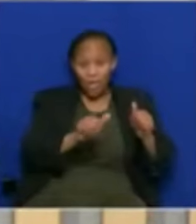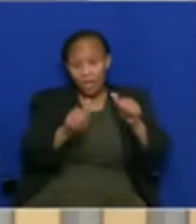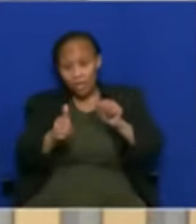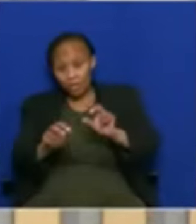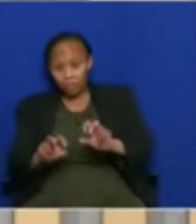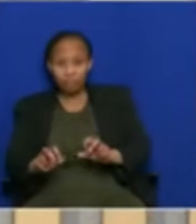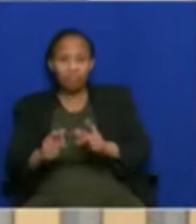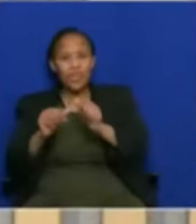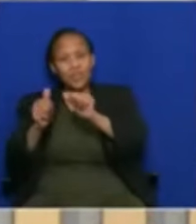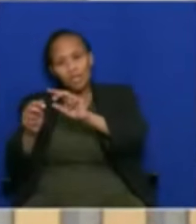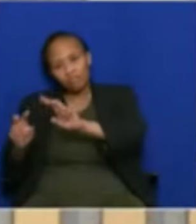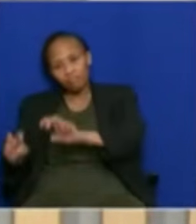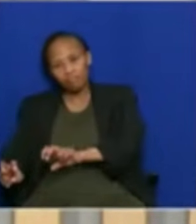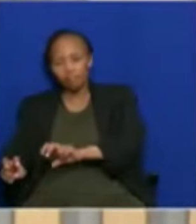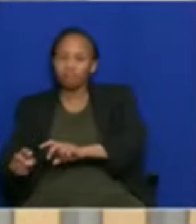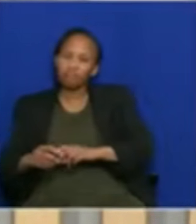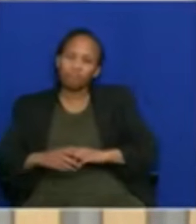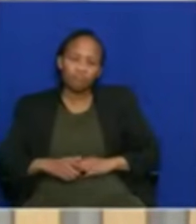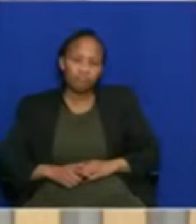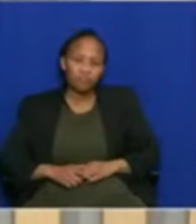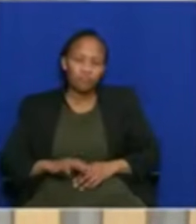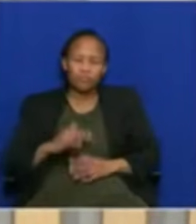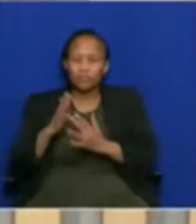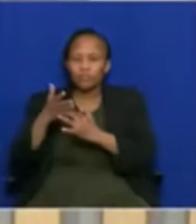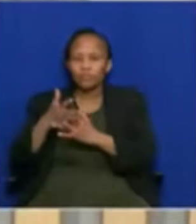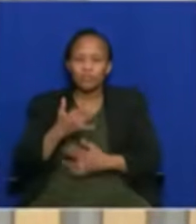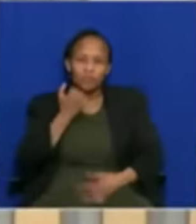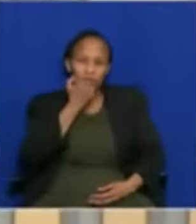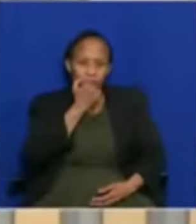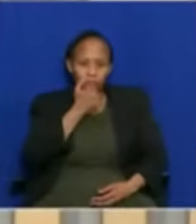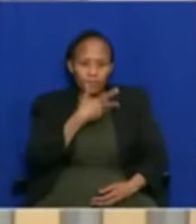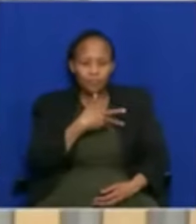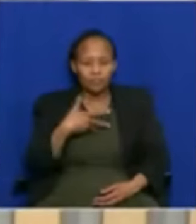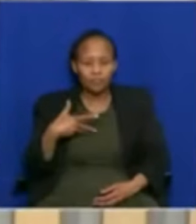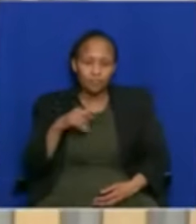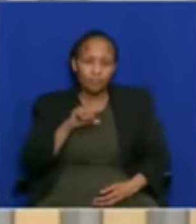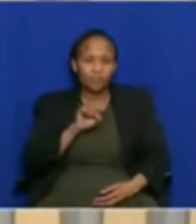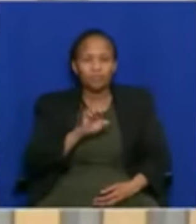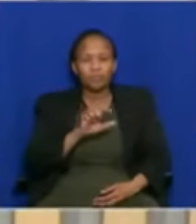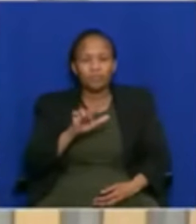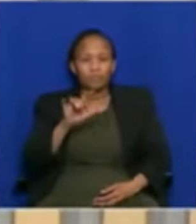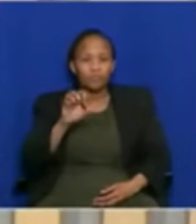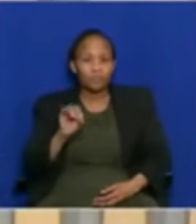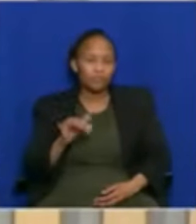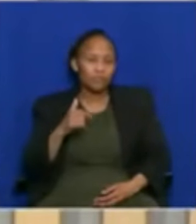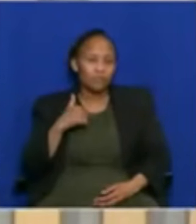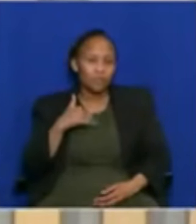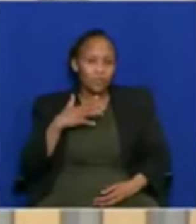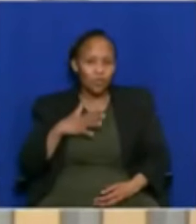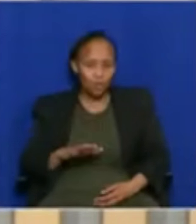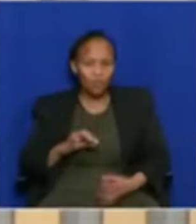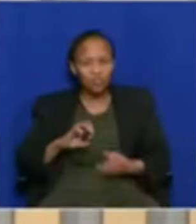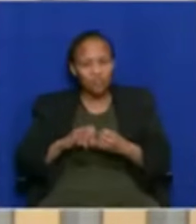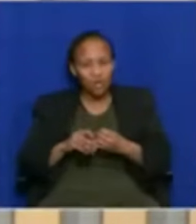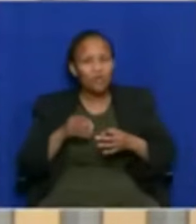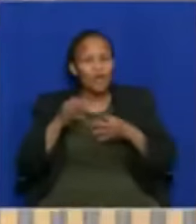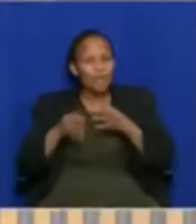Ms. I was going to ask that question. Let me just try to amplify her question. We may get a better answer,